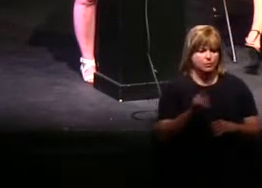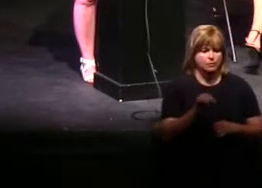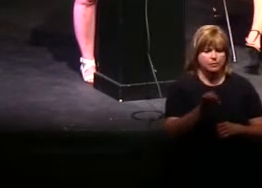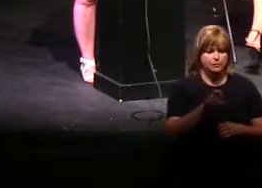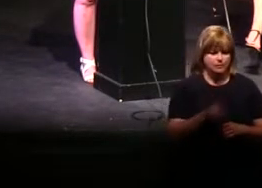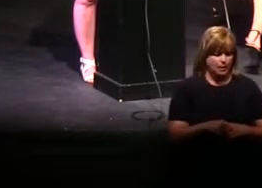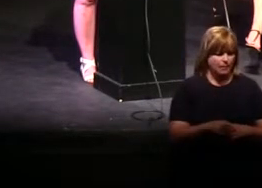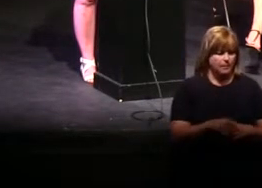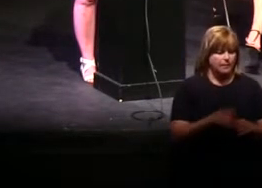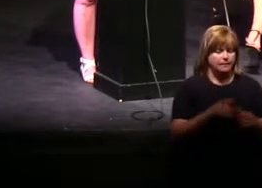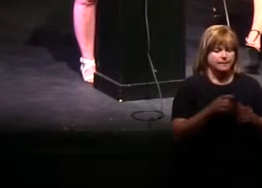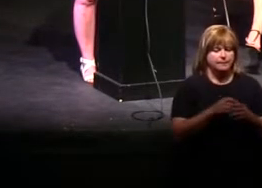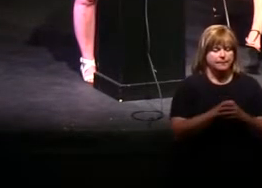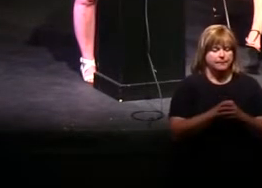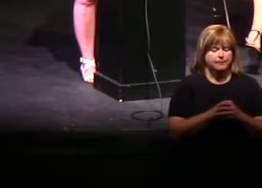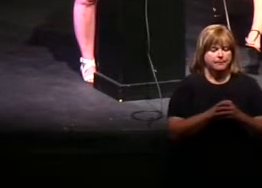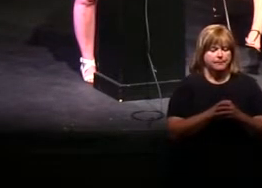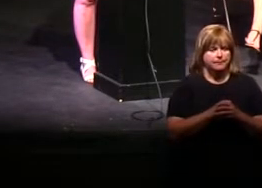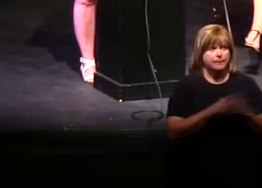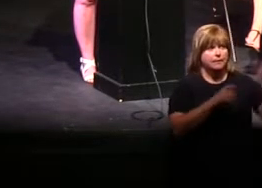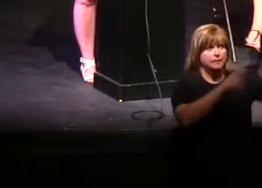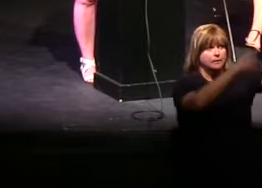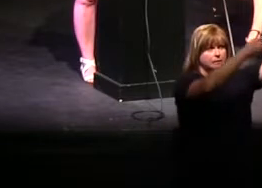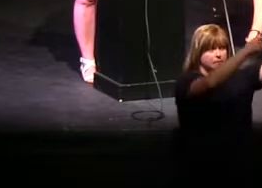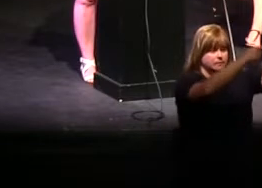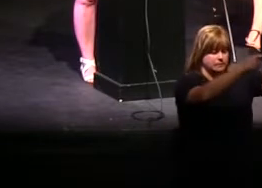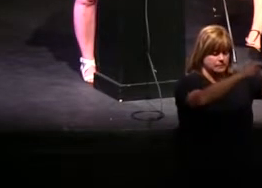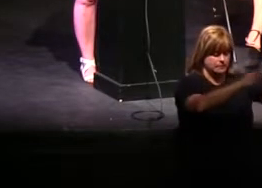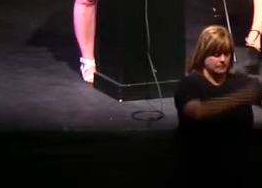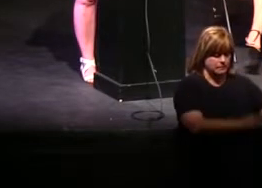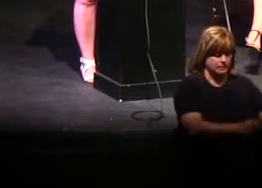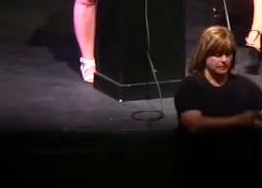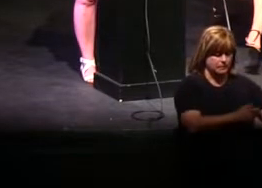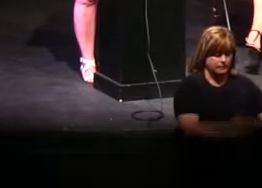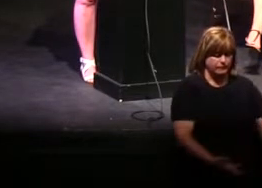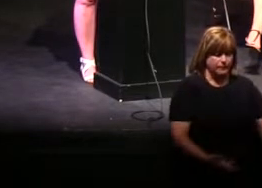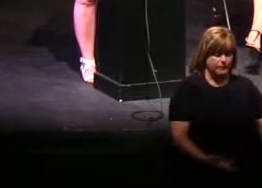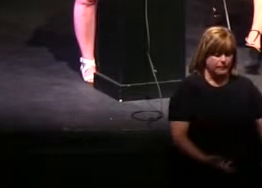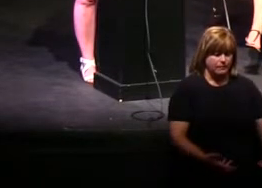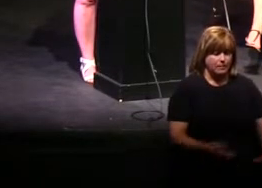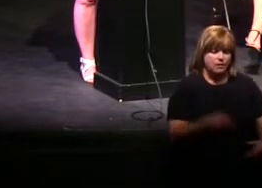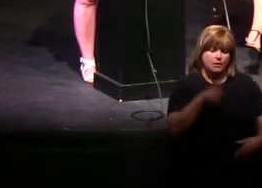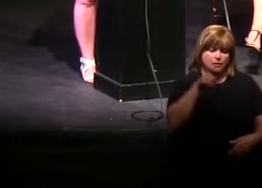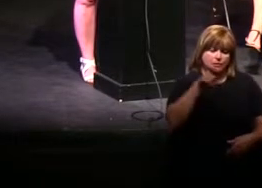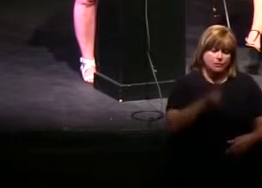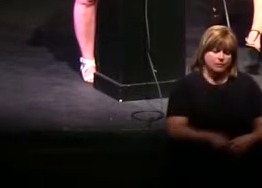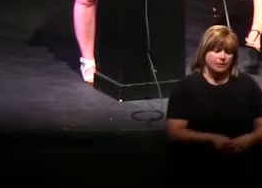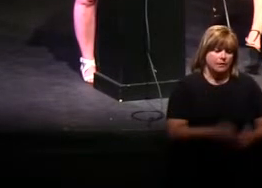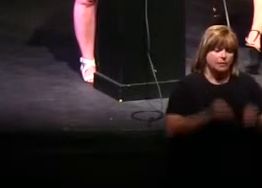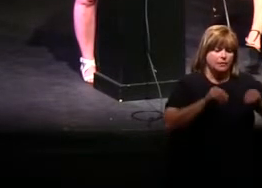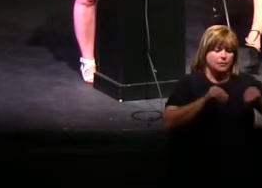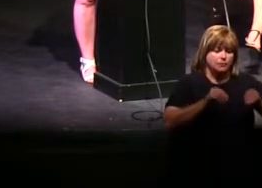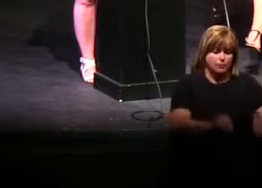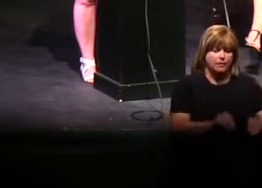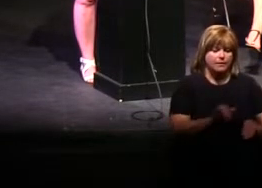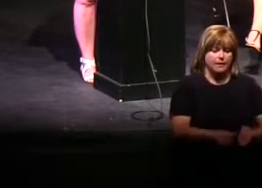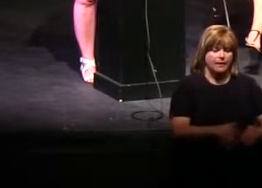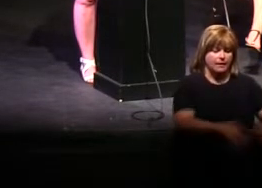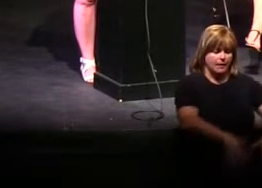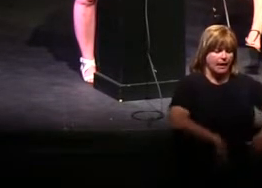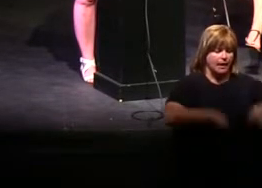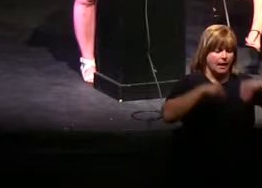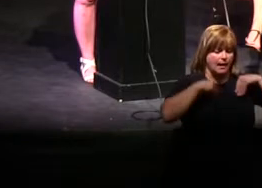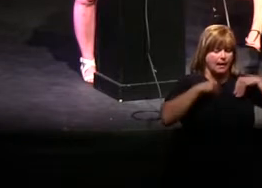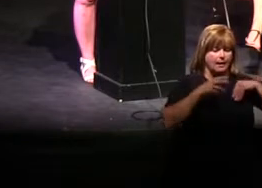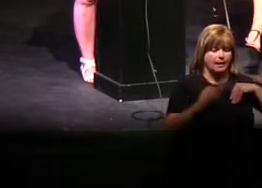bear and loosened the pulley. The corpse fell like a leviathan. "You need to put the hide in the cooler too," she said.